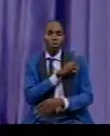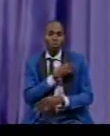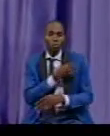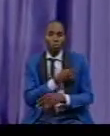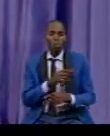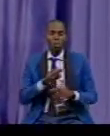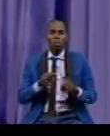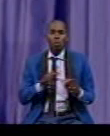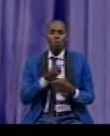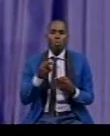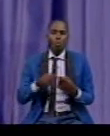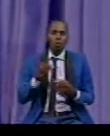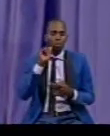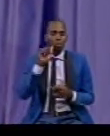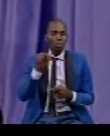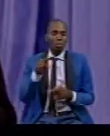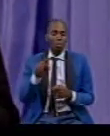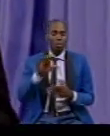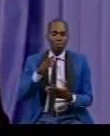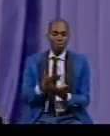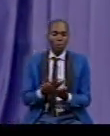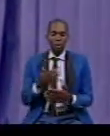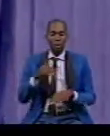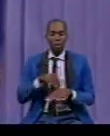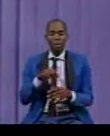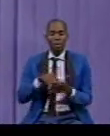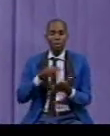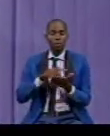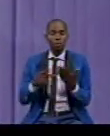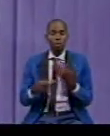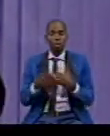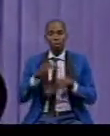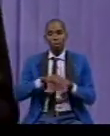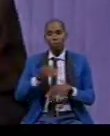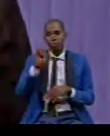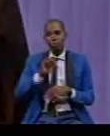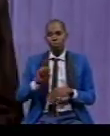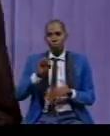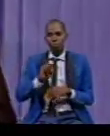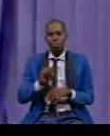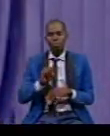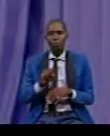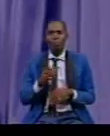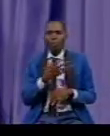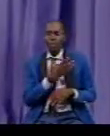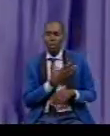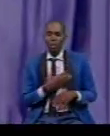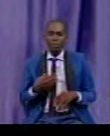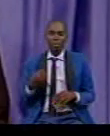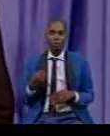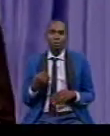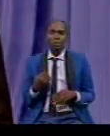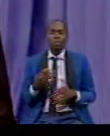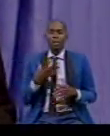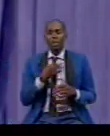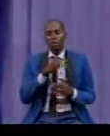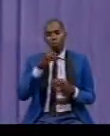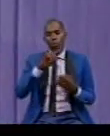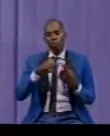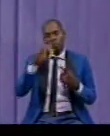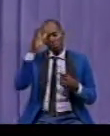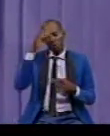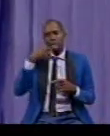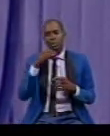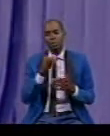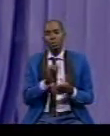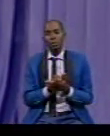him. I stay with him. I don't go back to Satan. I don't go back to